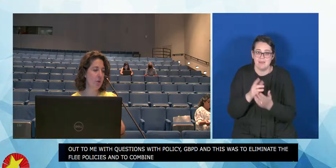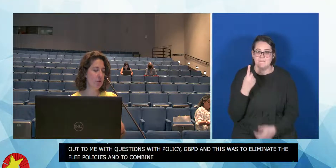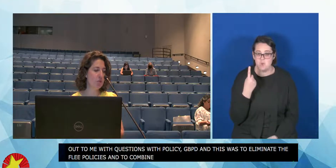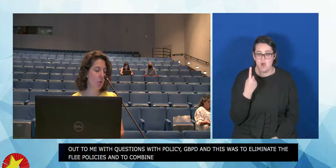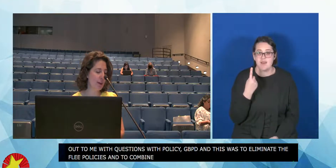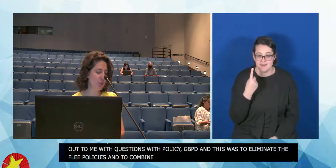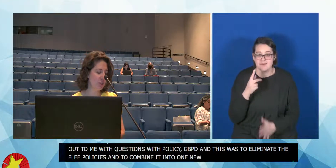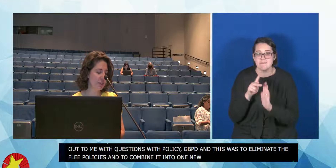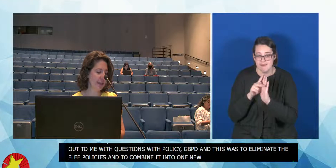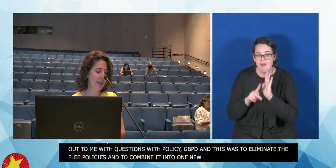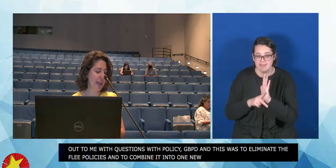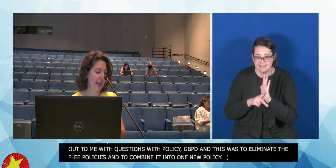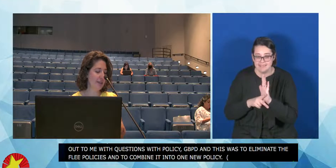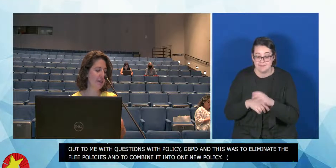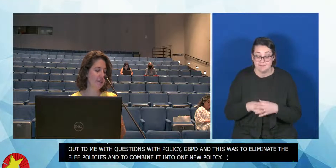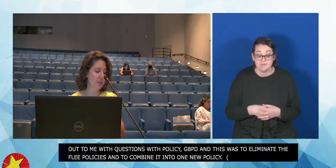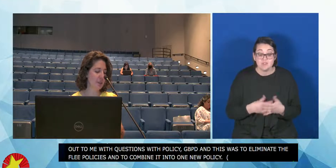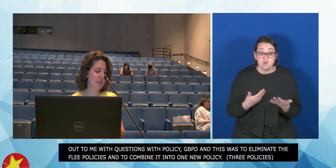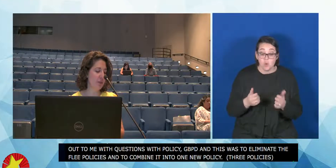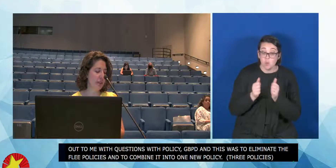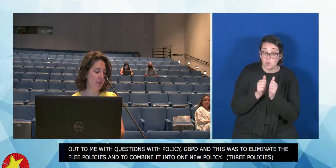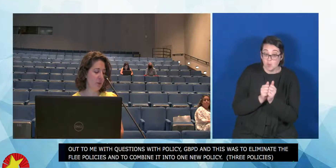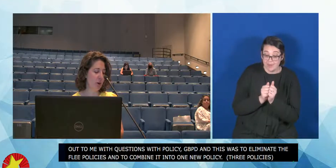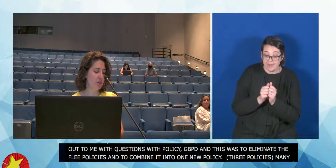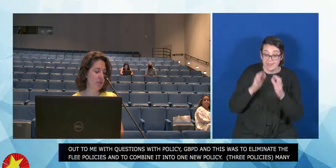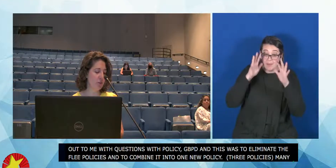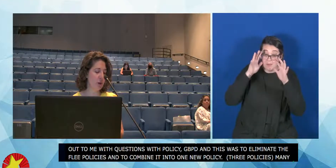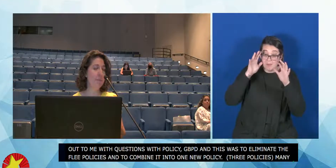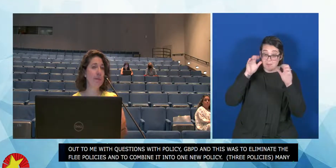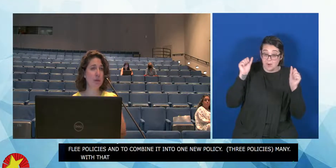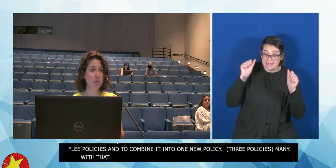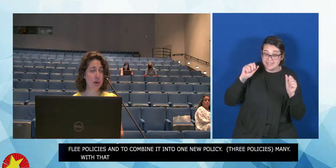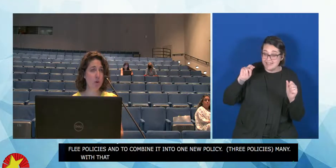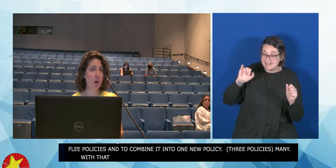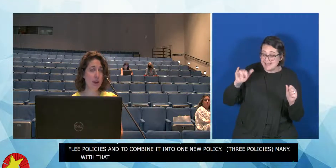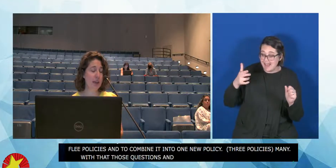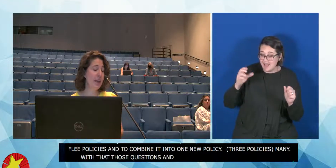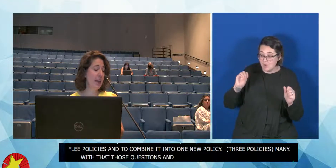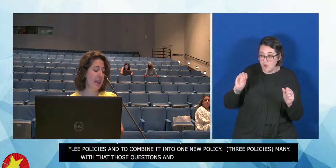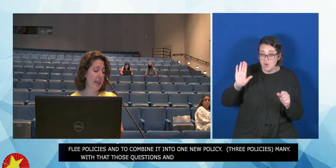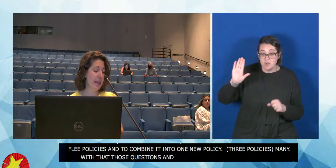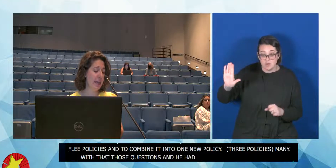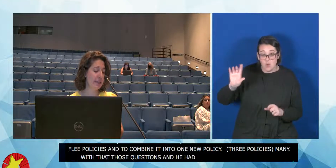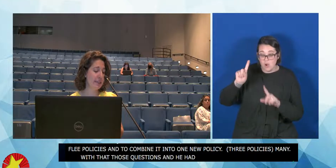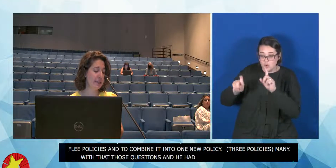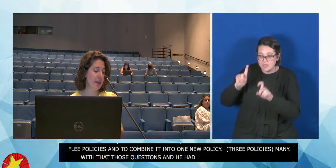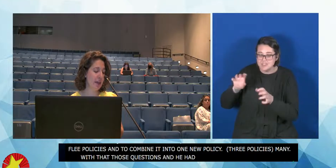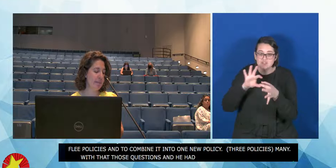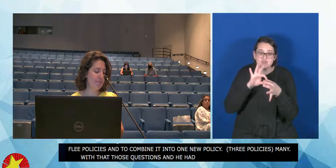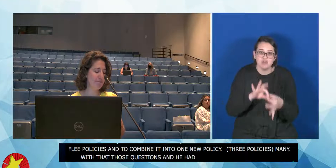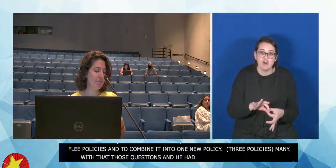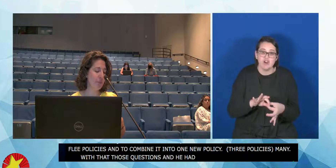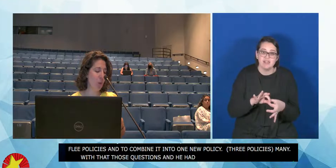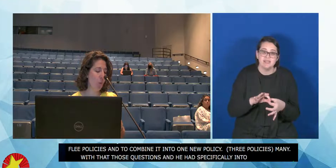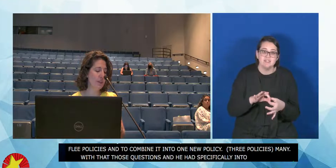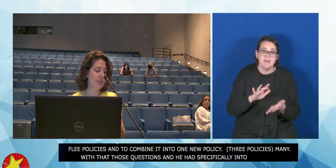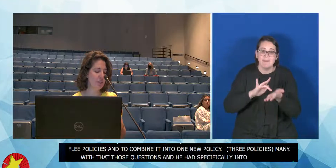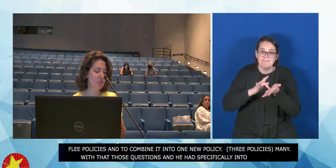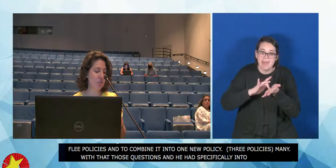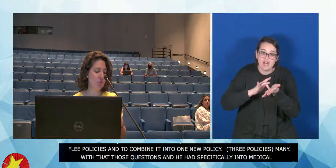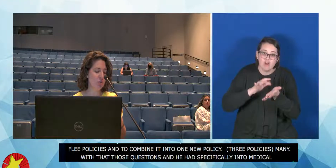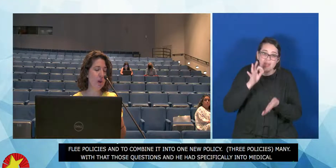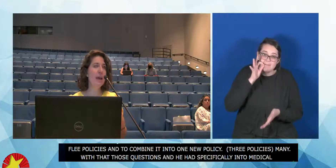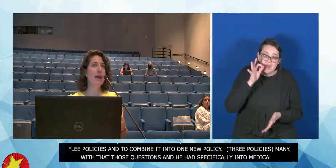With those questions that he had specifically in regards to medical marijuana and